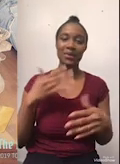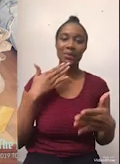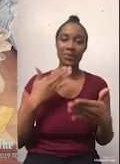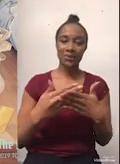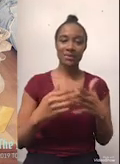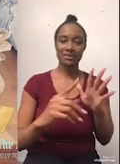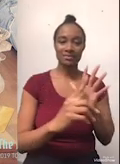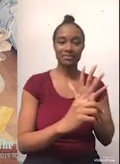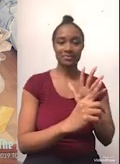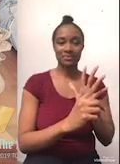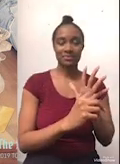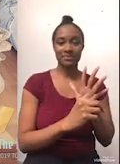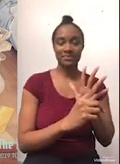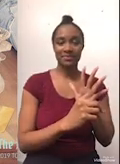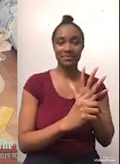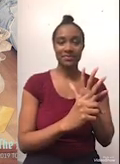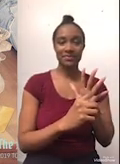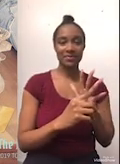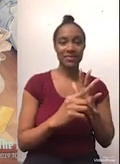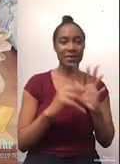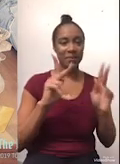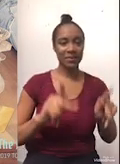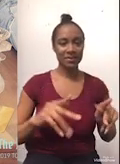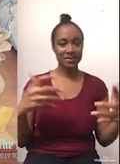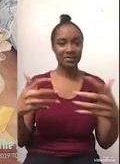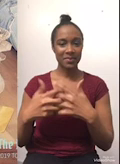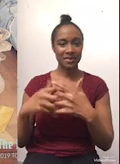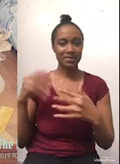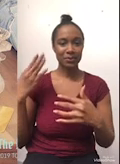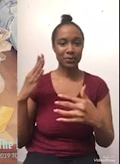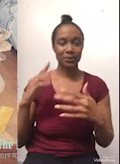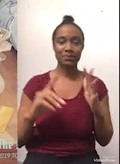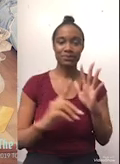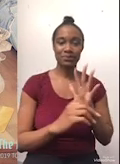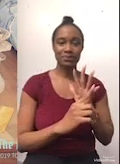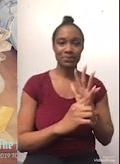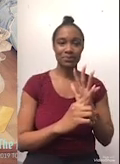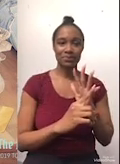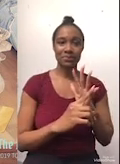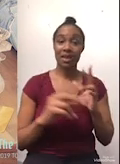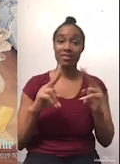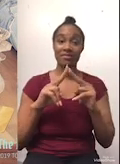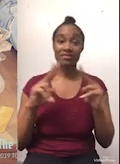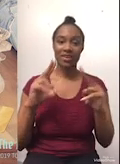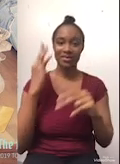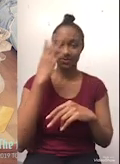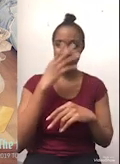Wei, someone who suits the color blue. Pito, a very cute person.